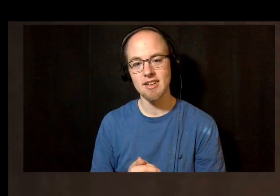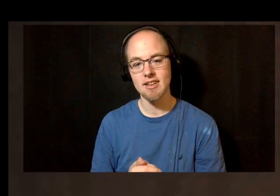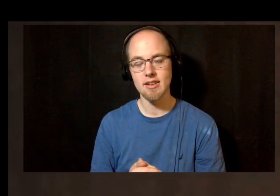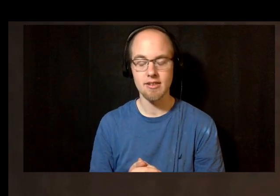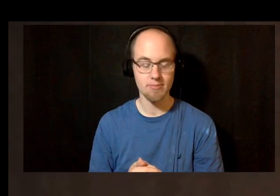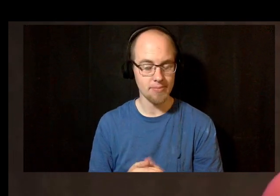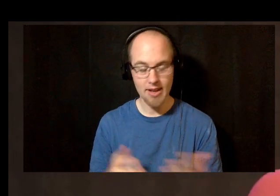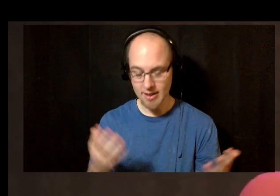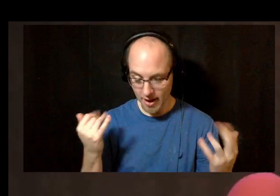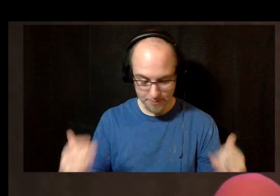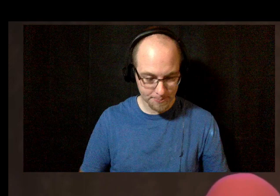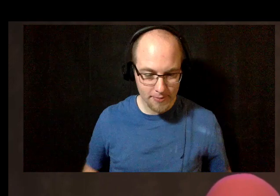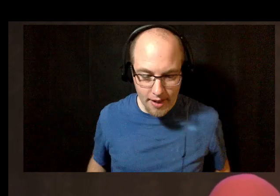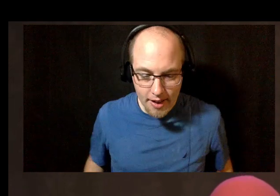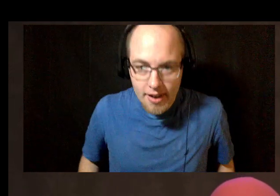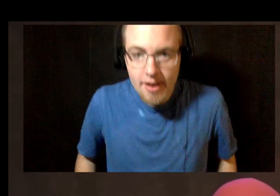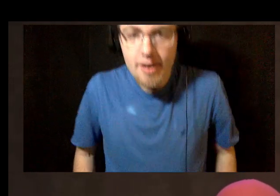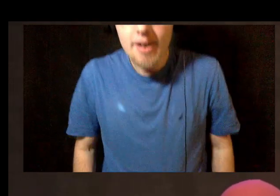Now,